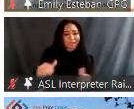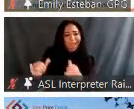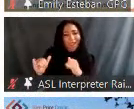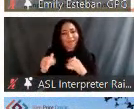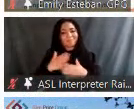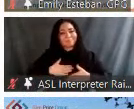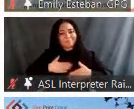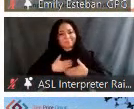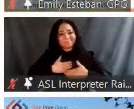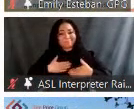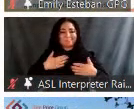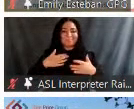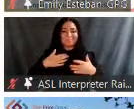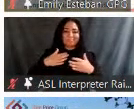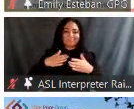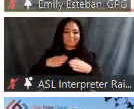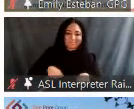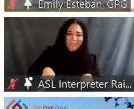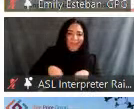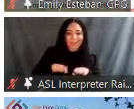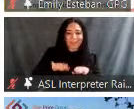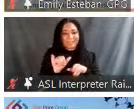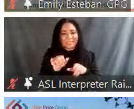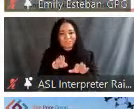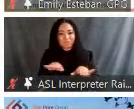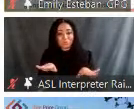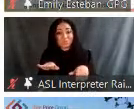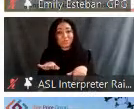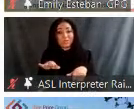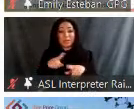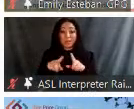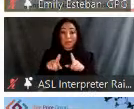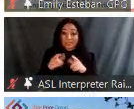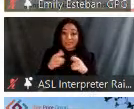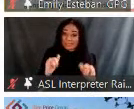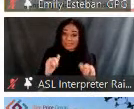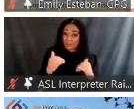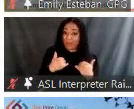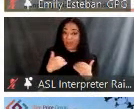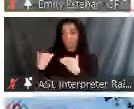we still have a responsibility to put a framework, use some